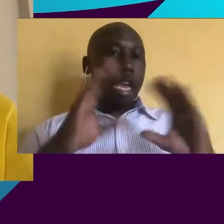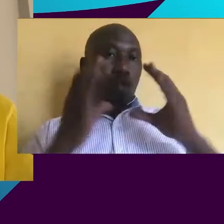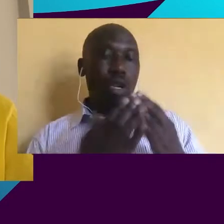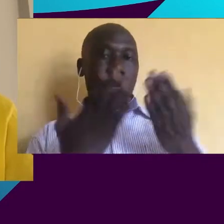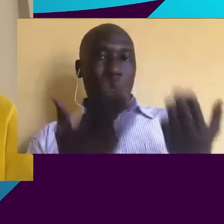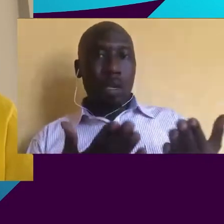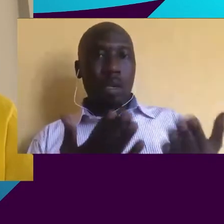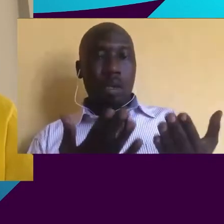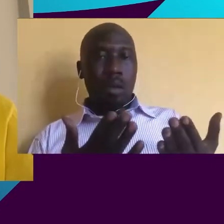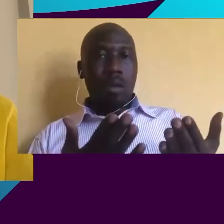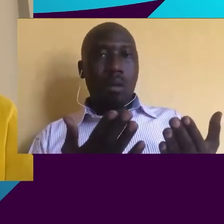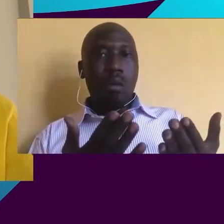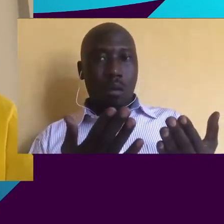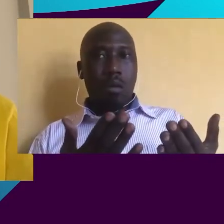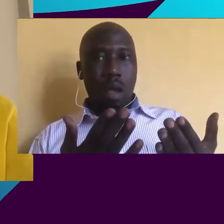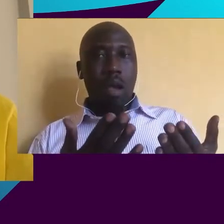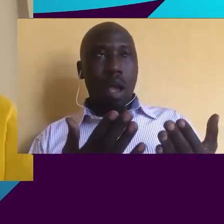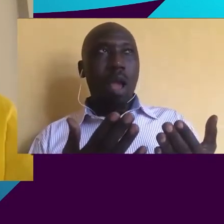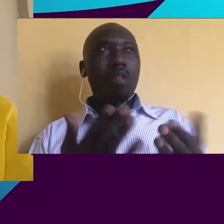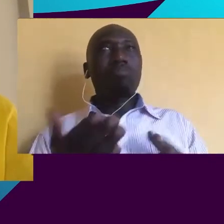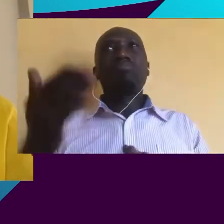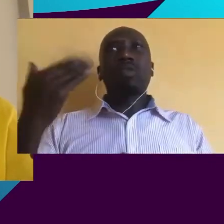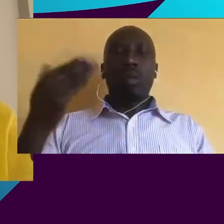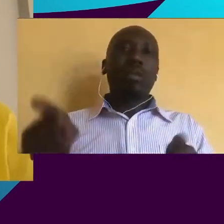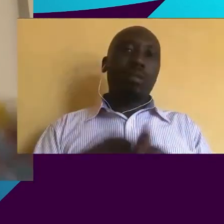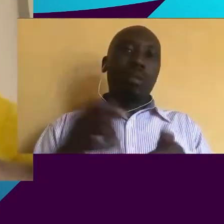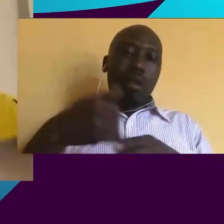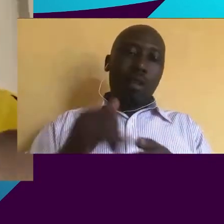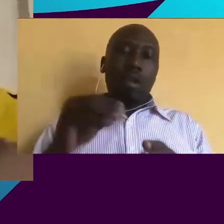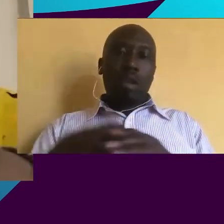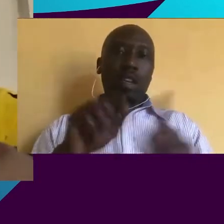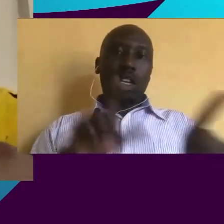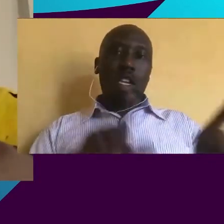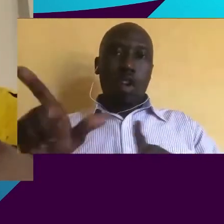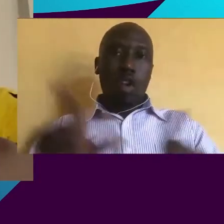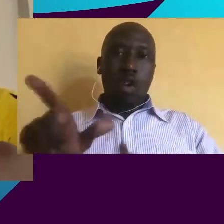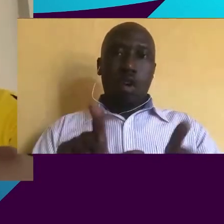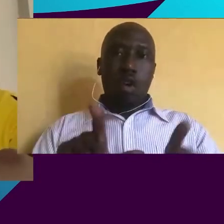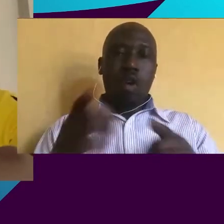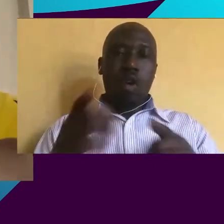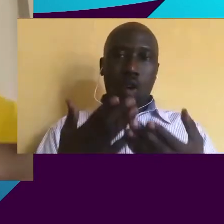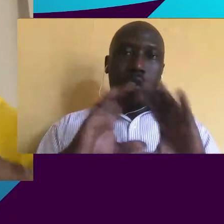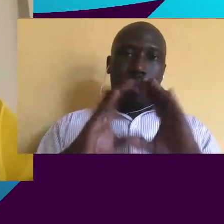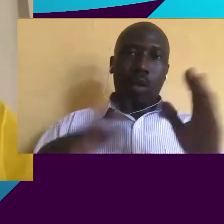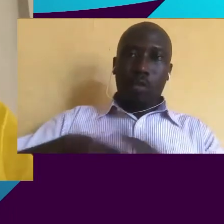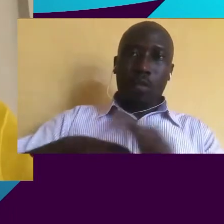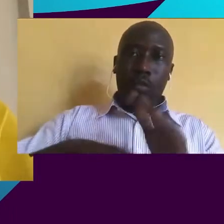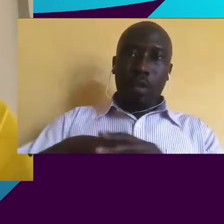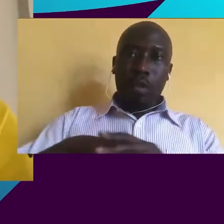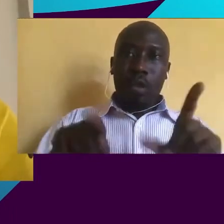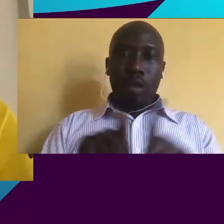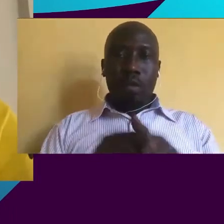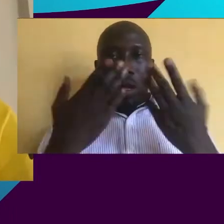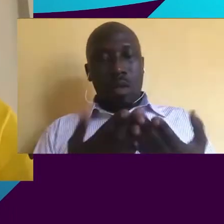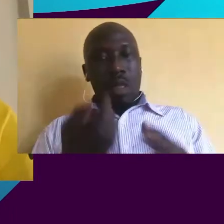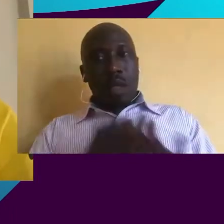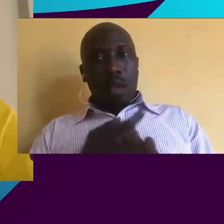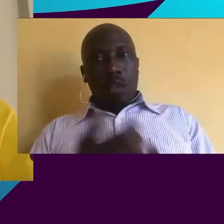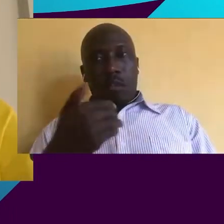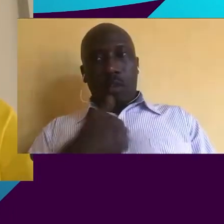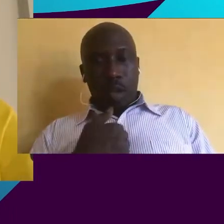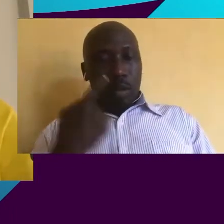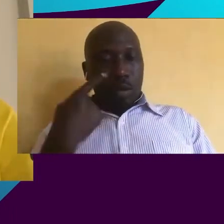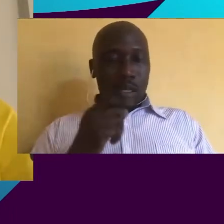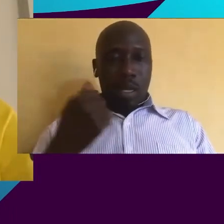and not too long ago, I was involved with the local community politics. I could hardly find girls who play any